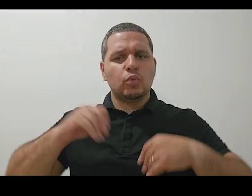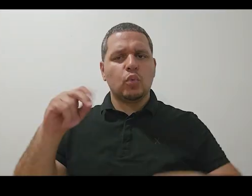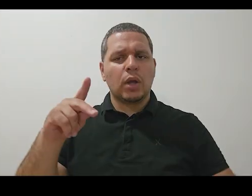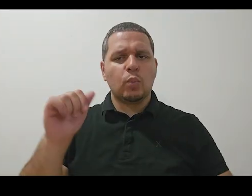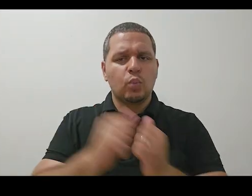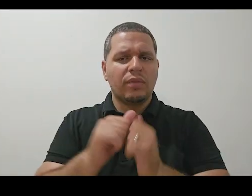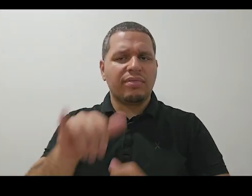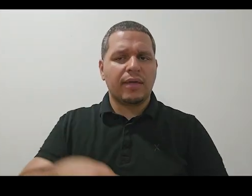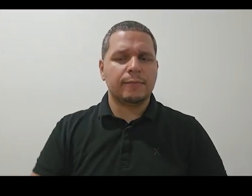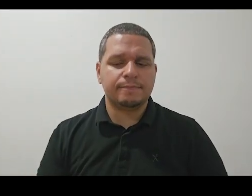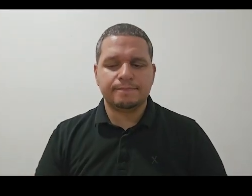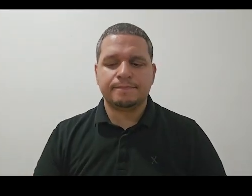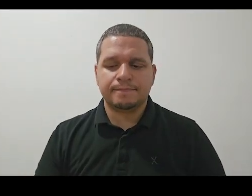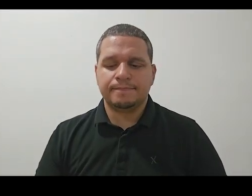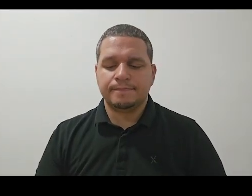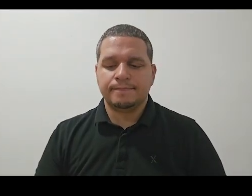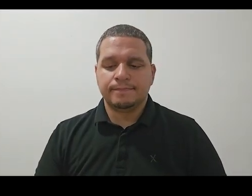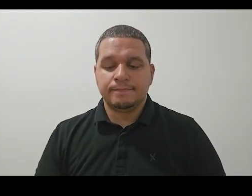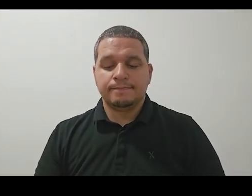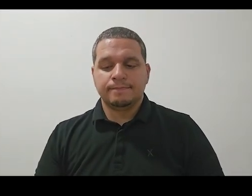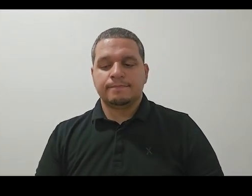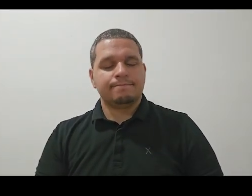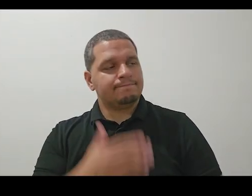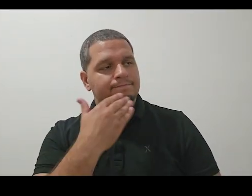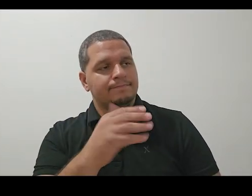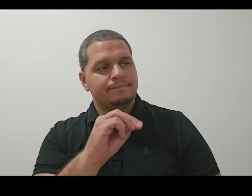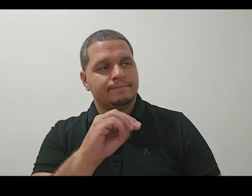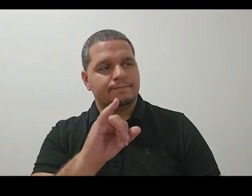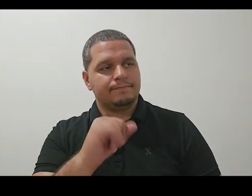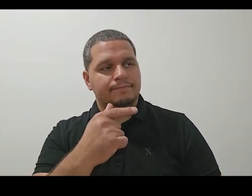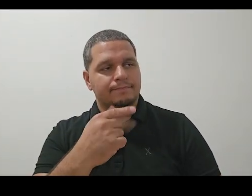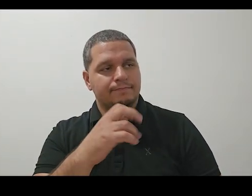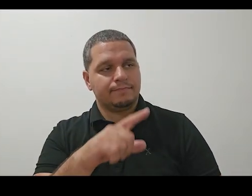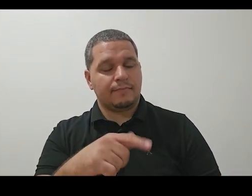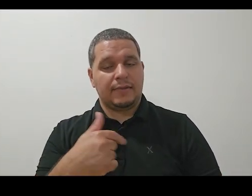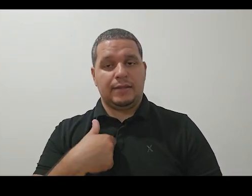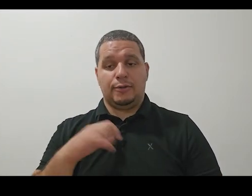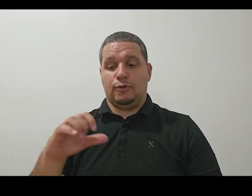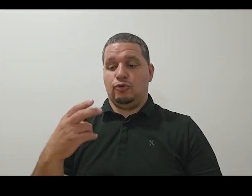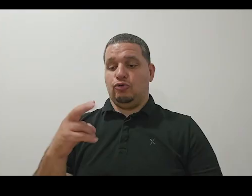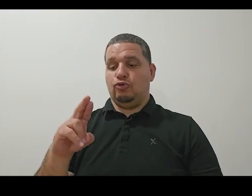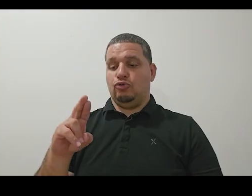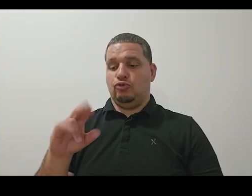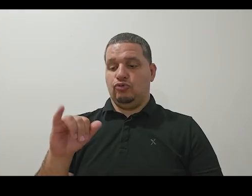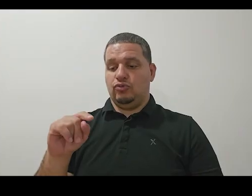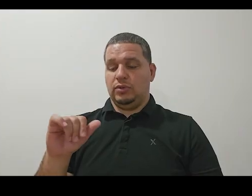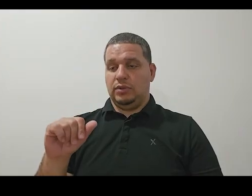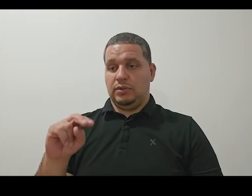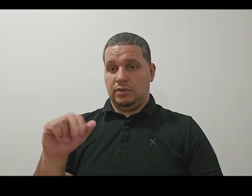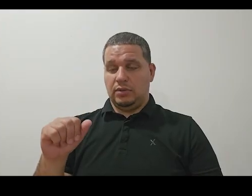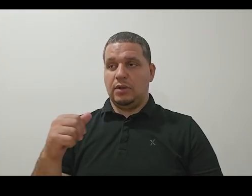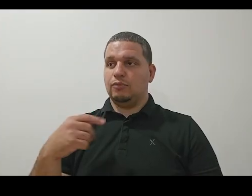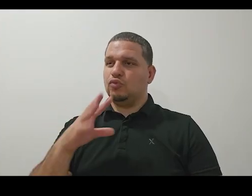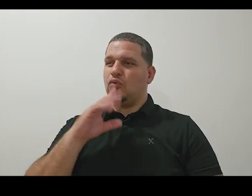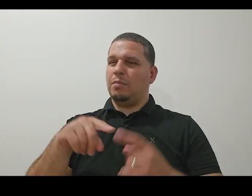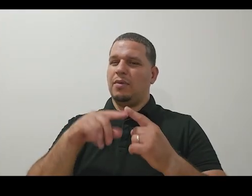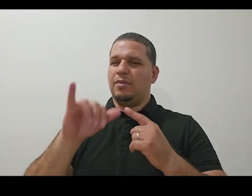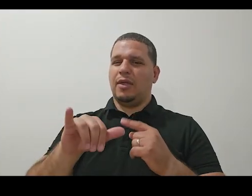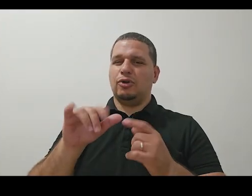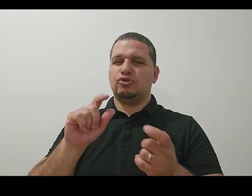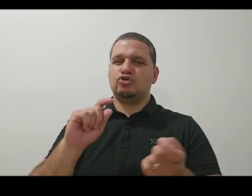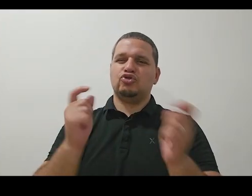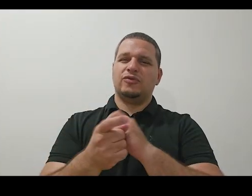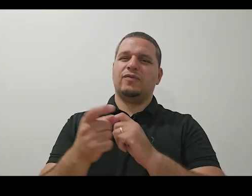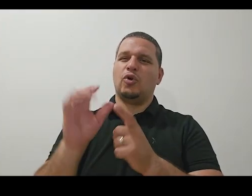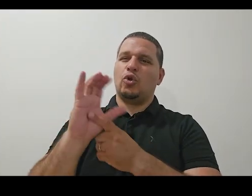and being okay with that. Thanks, Miguel. So when I think about the shifting of cultural norms and having the conversation which we